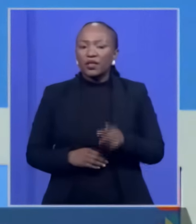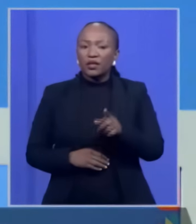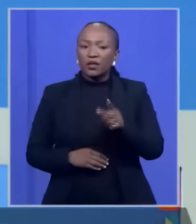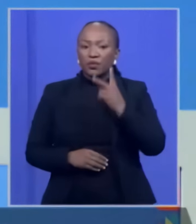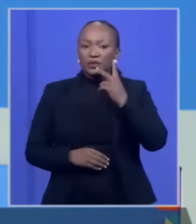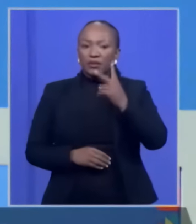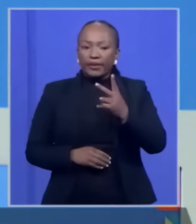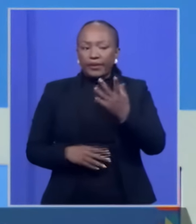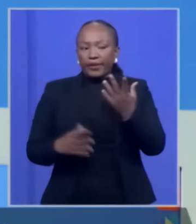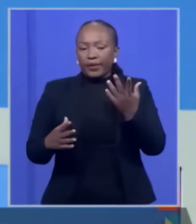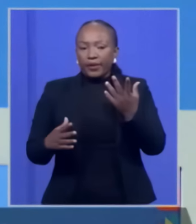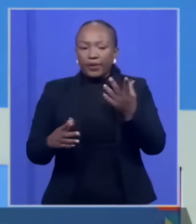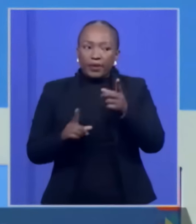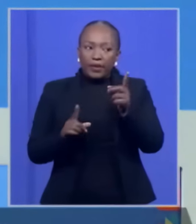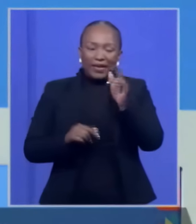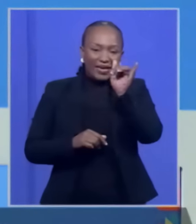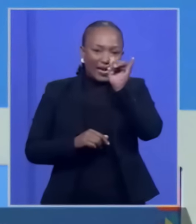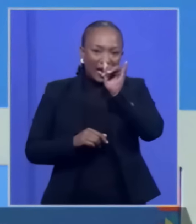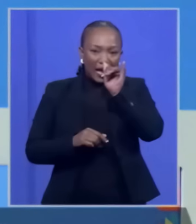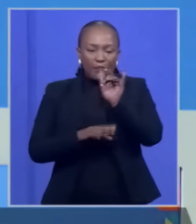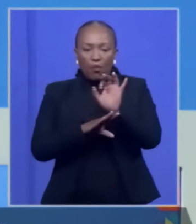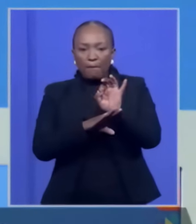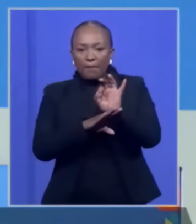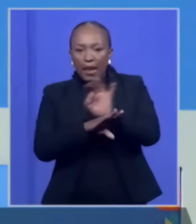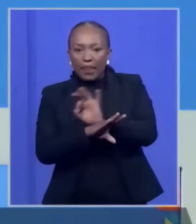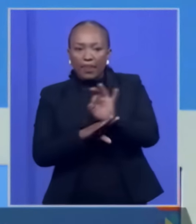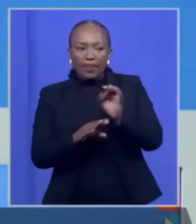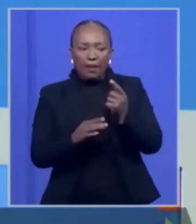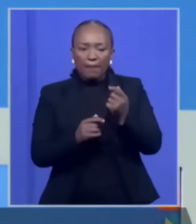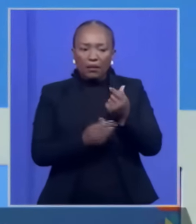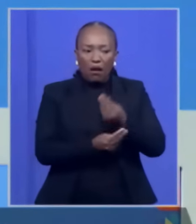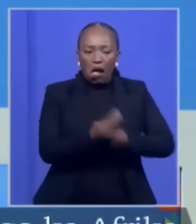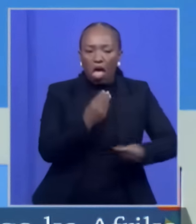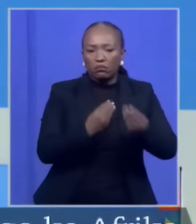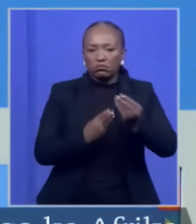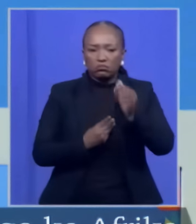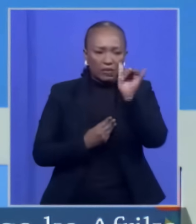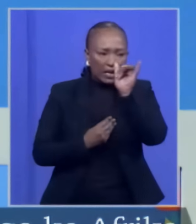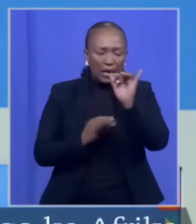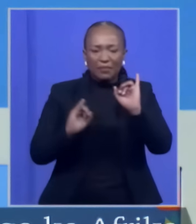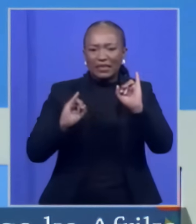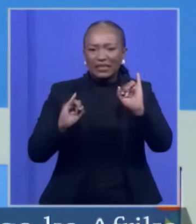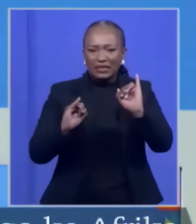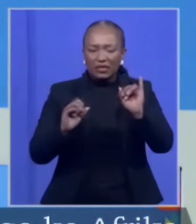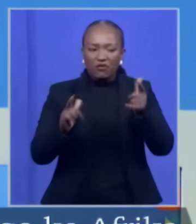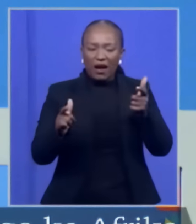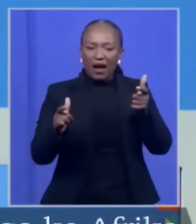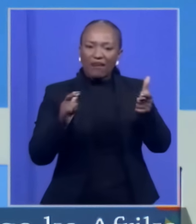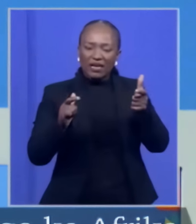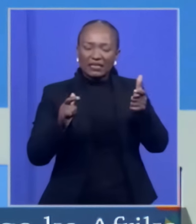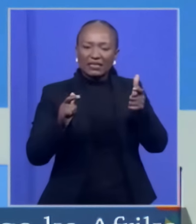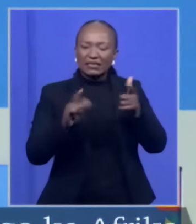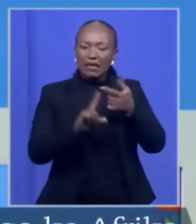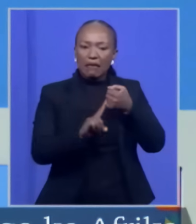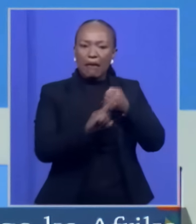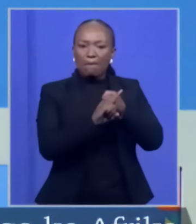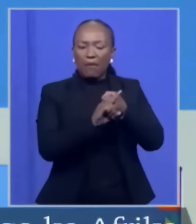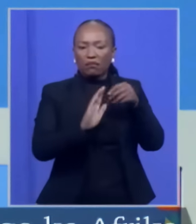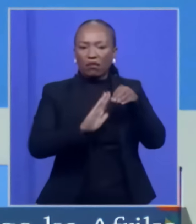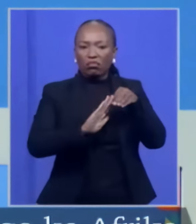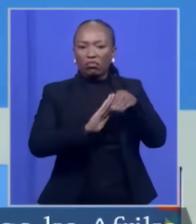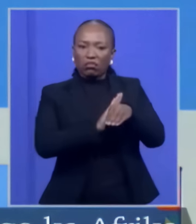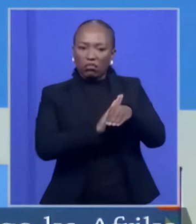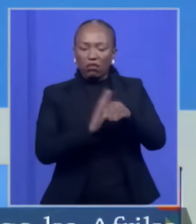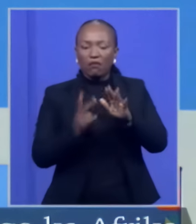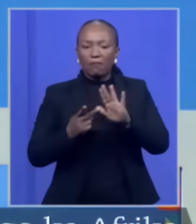undermines development and corrodes governance. By weakening institutions, fueling corruption,